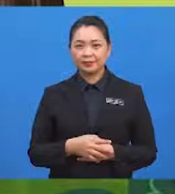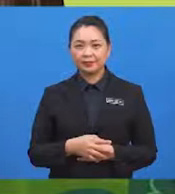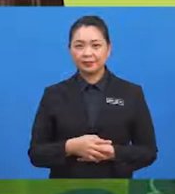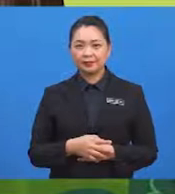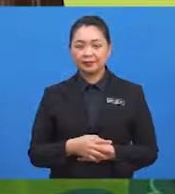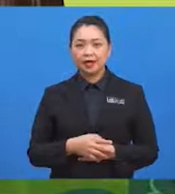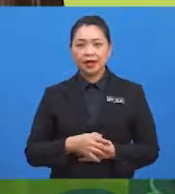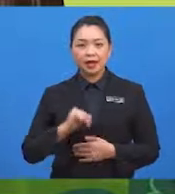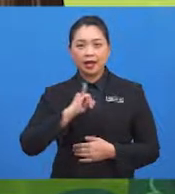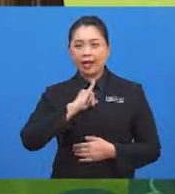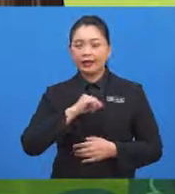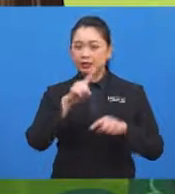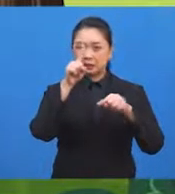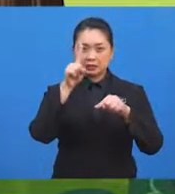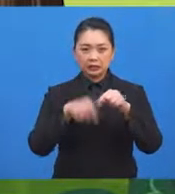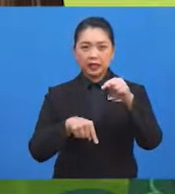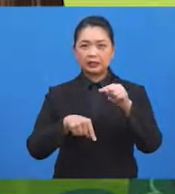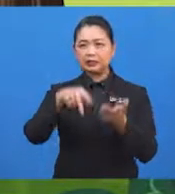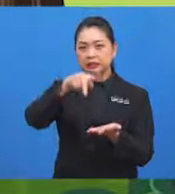I can't dance.